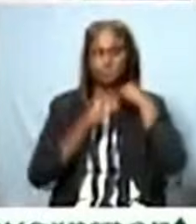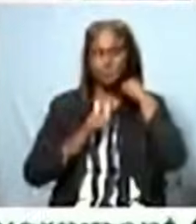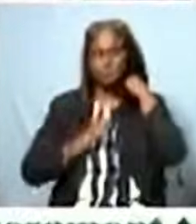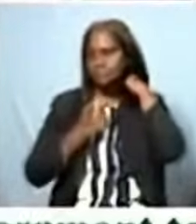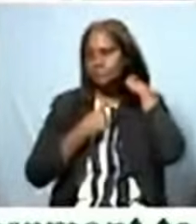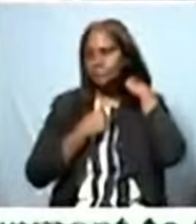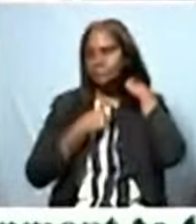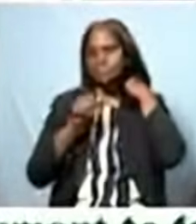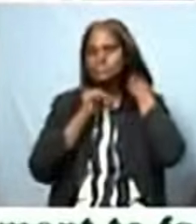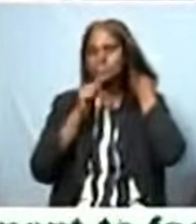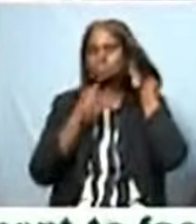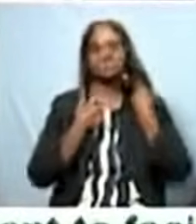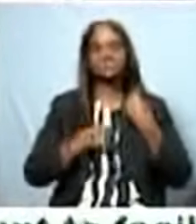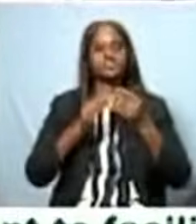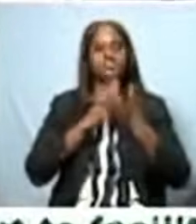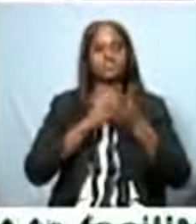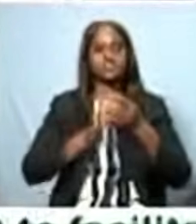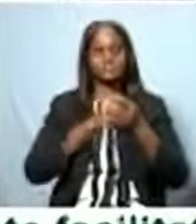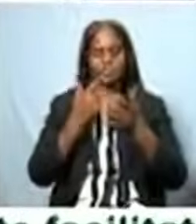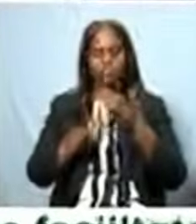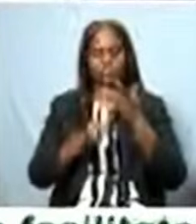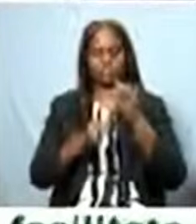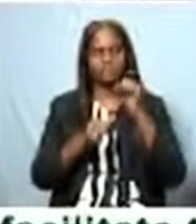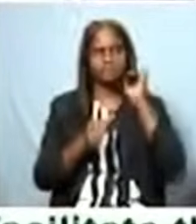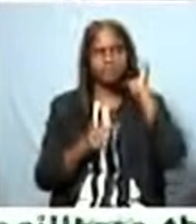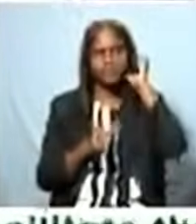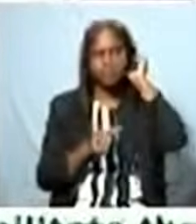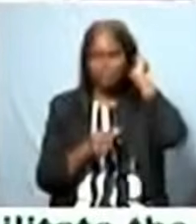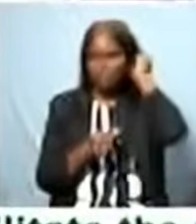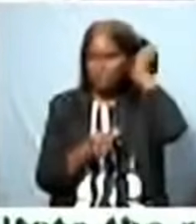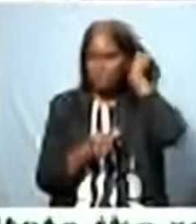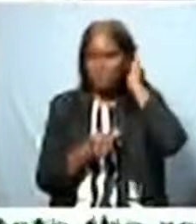away from the motion. What I'm talking about is that